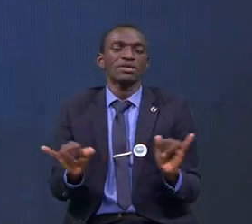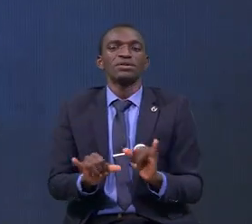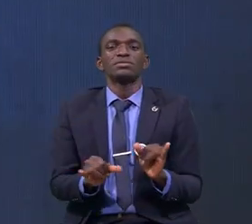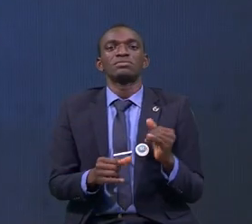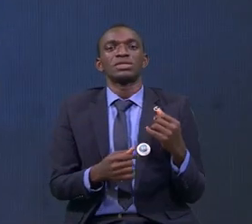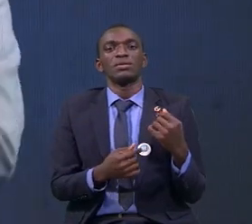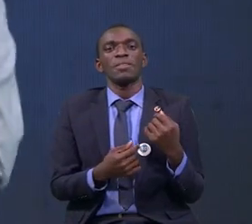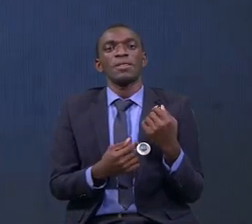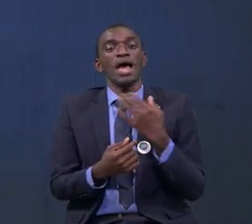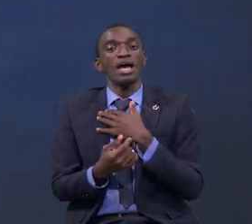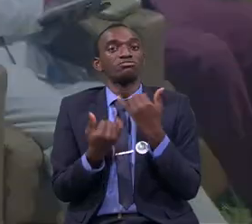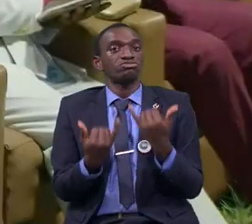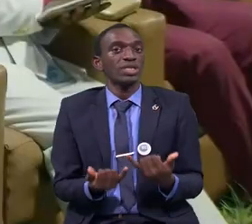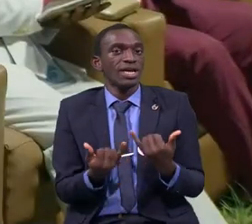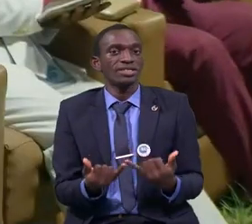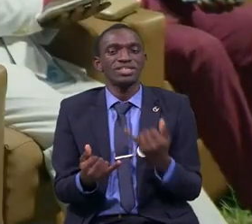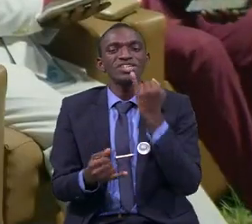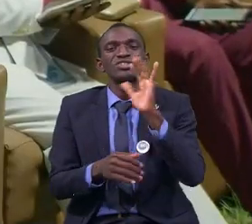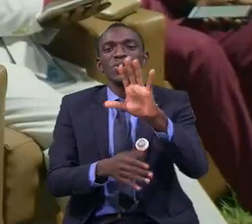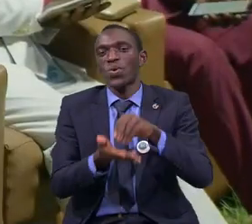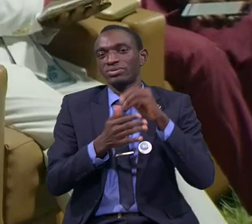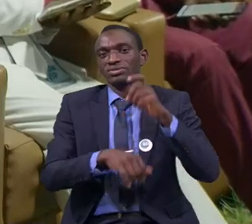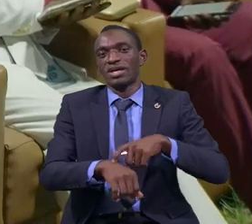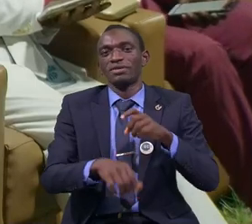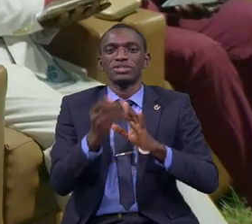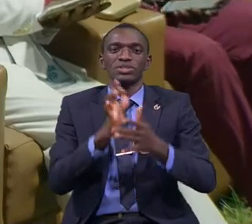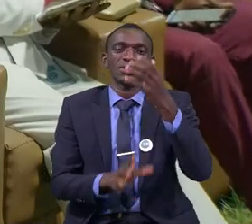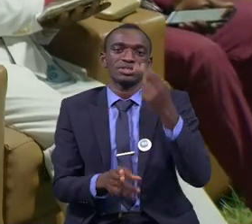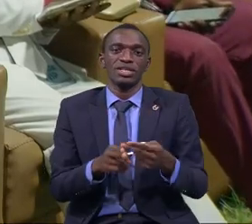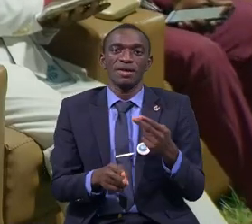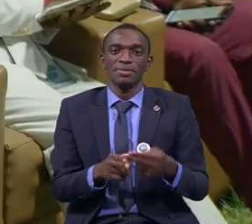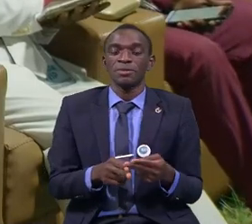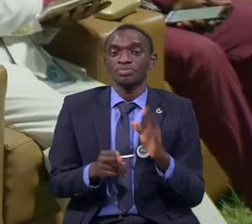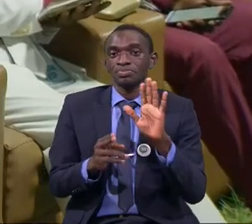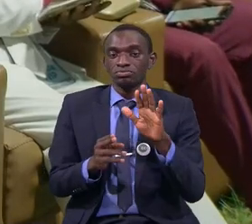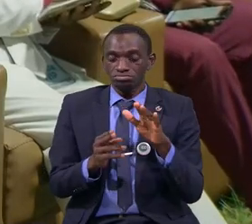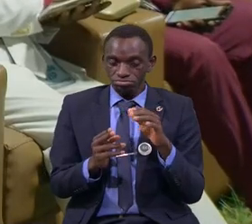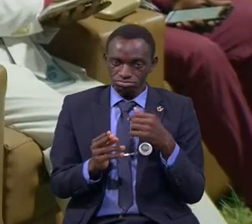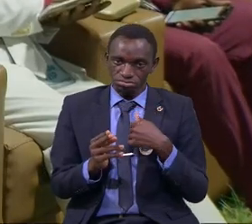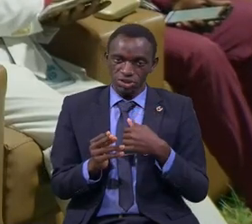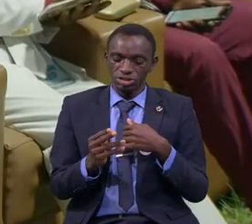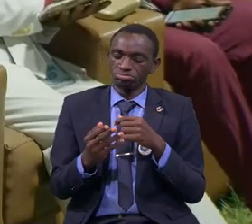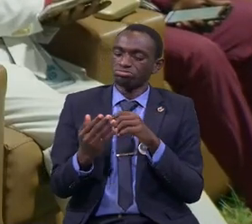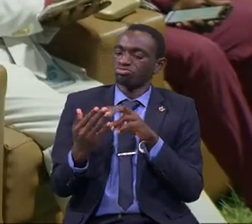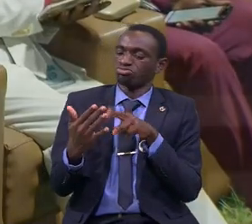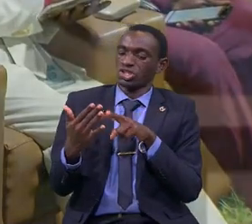And tonight is your own night. I'm reading to you about a person,